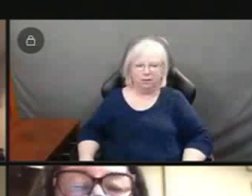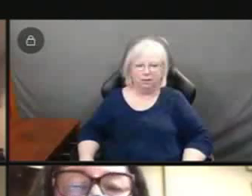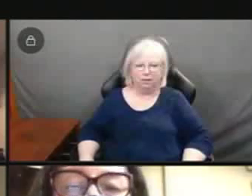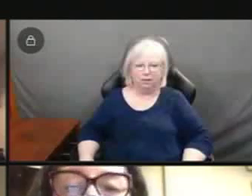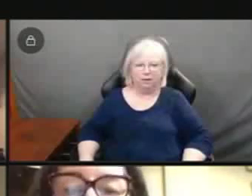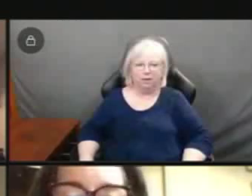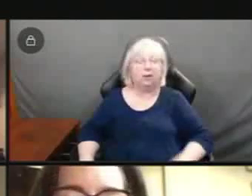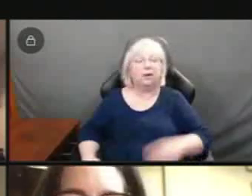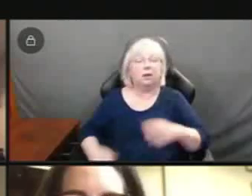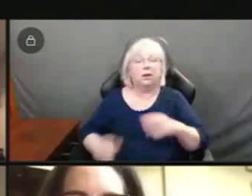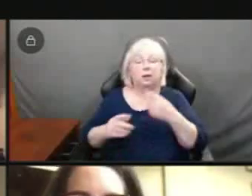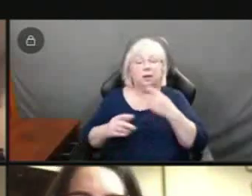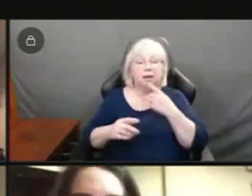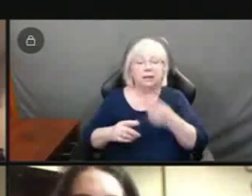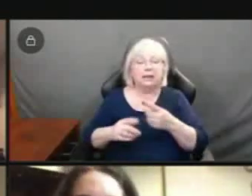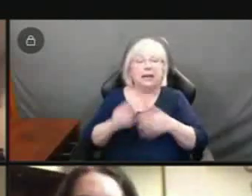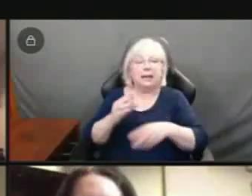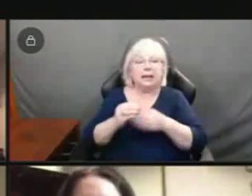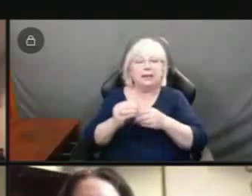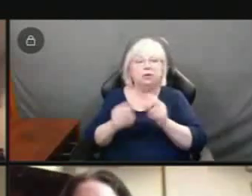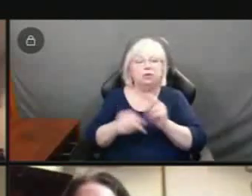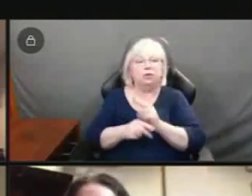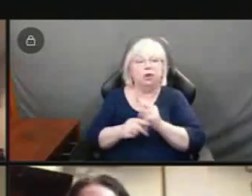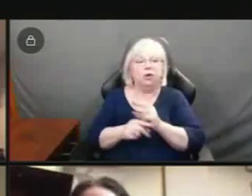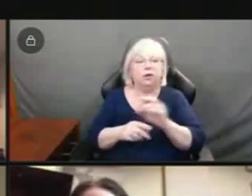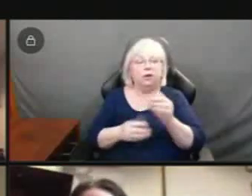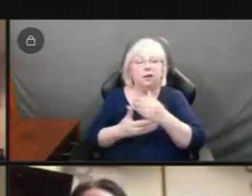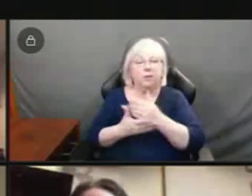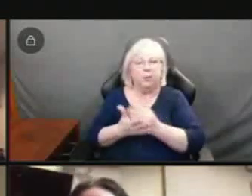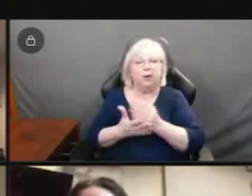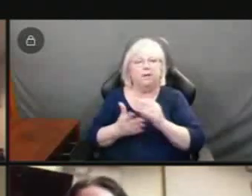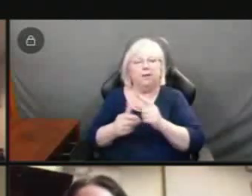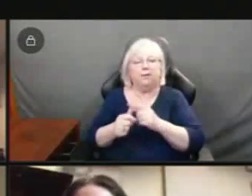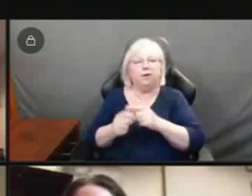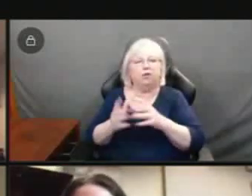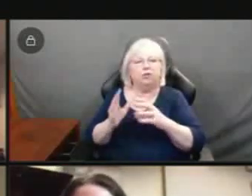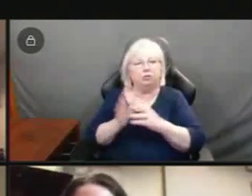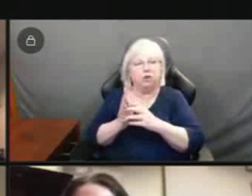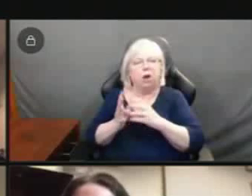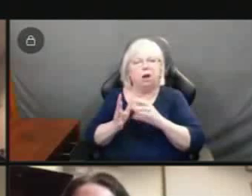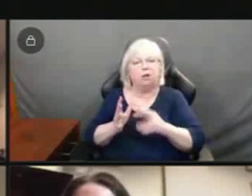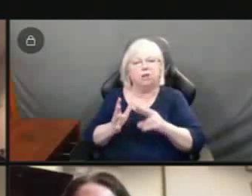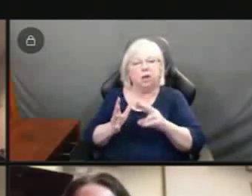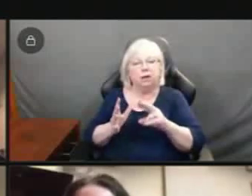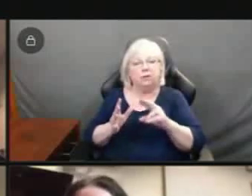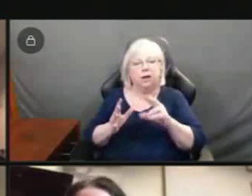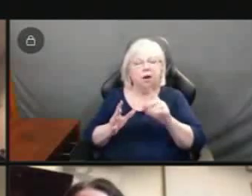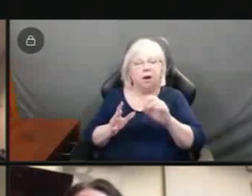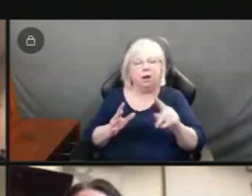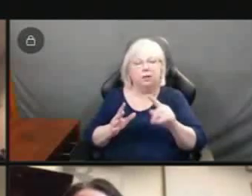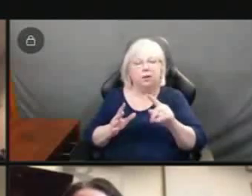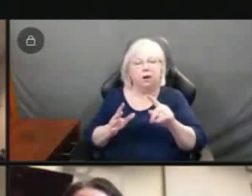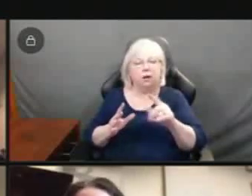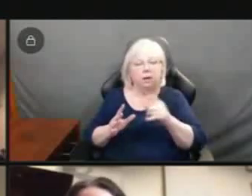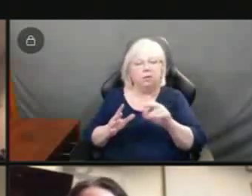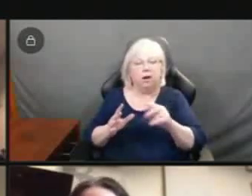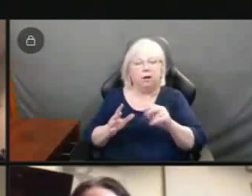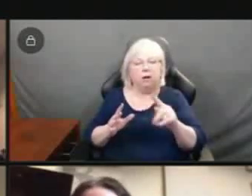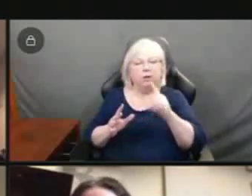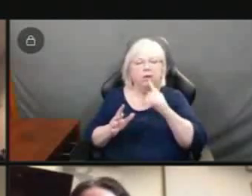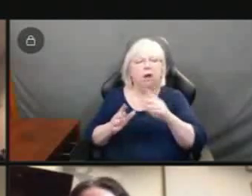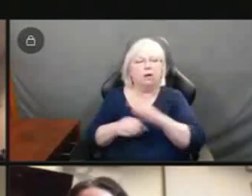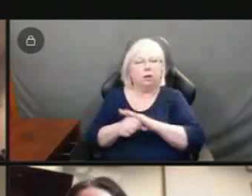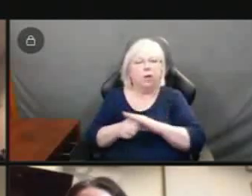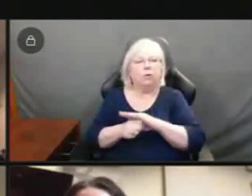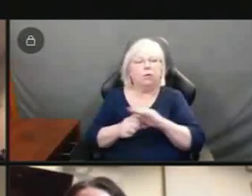To state the additional intended uses of a portion of the first tranche of the City of Little Rock, Arkansas's allotment of local fiscal recovery